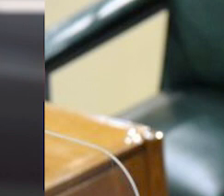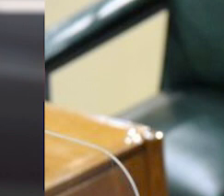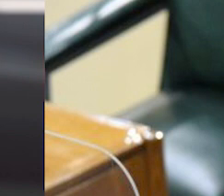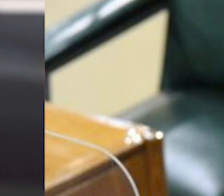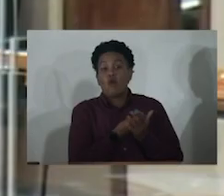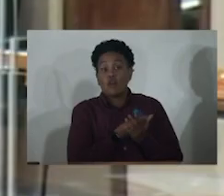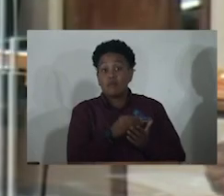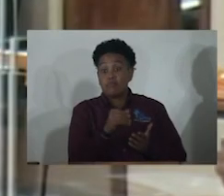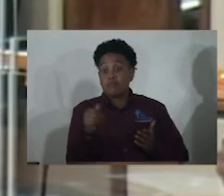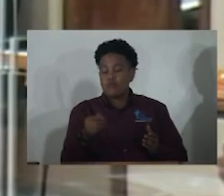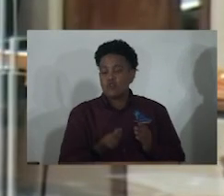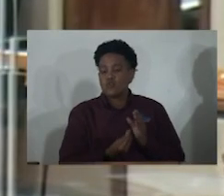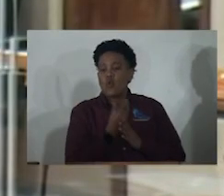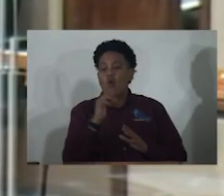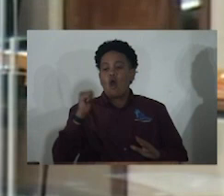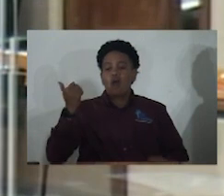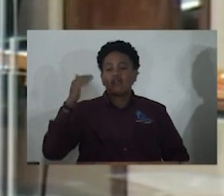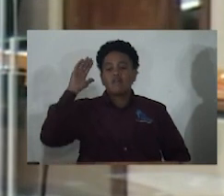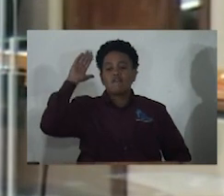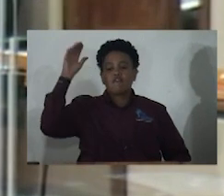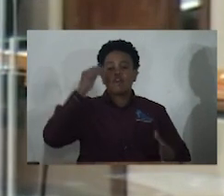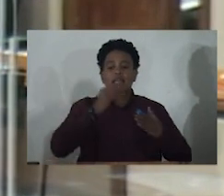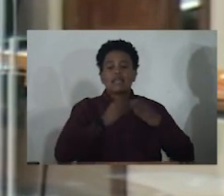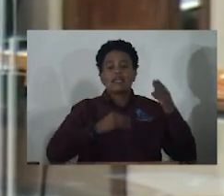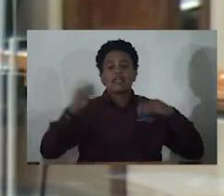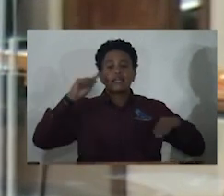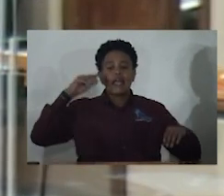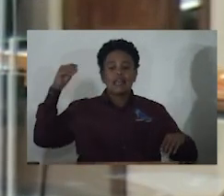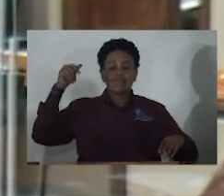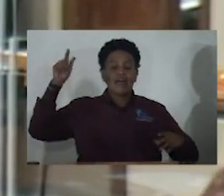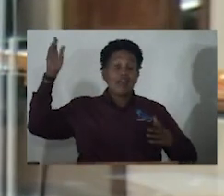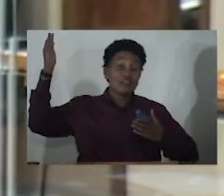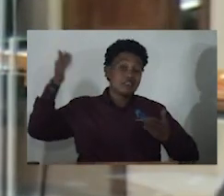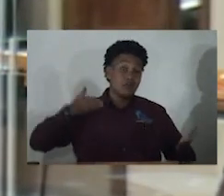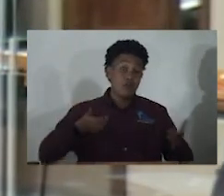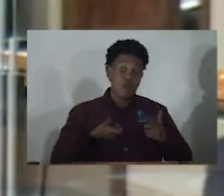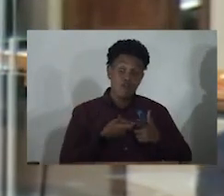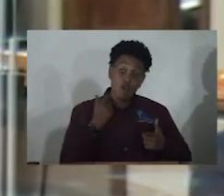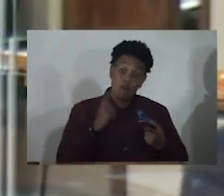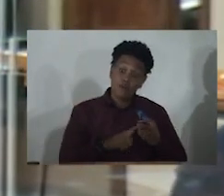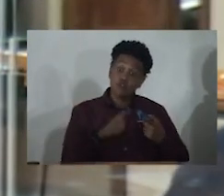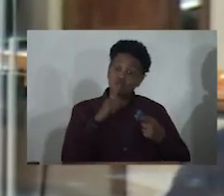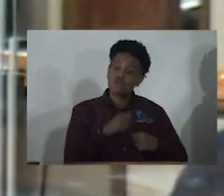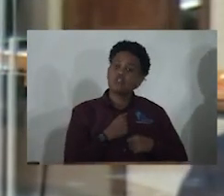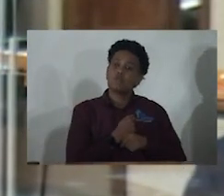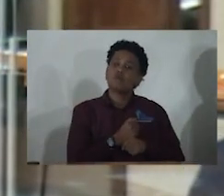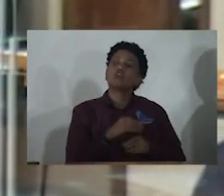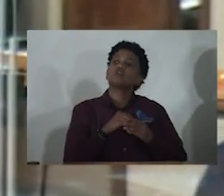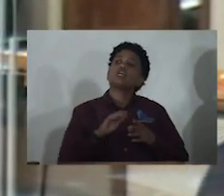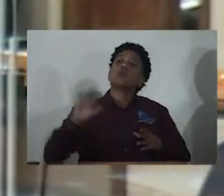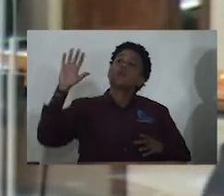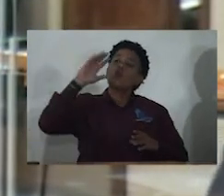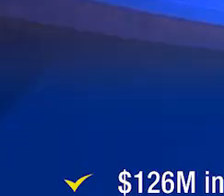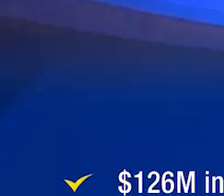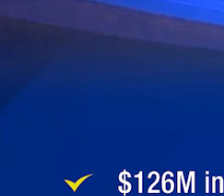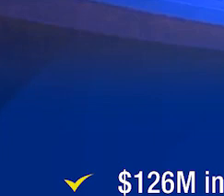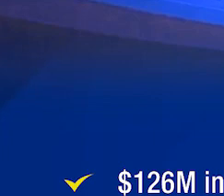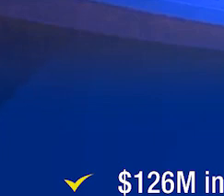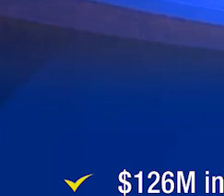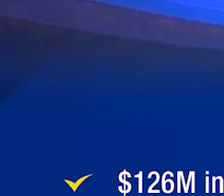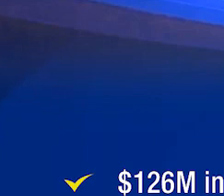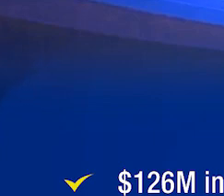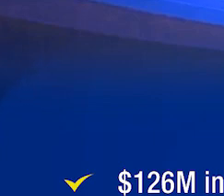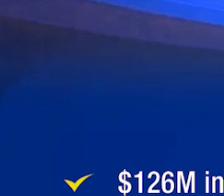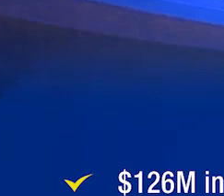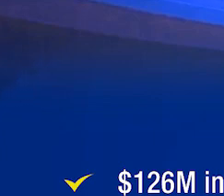-19. Finance Minister Dr. Nigel Clark made the announcement as he closed the 2021-22 budget debate. Dr.